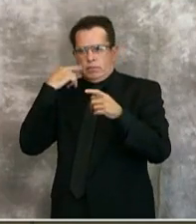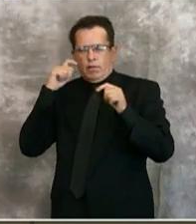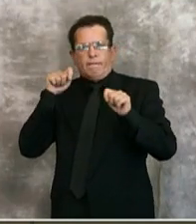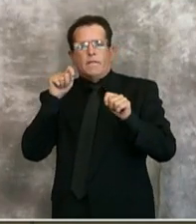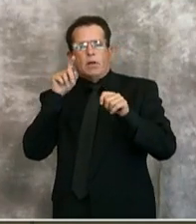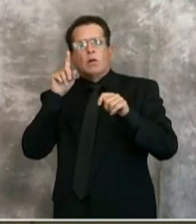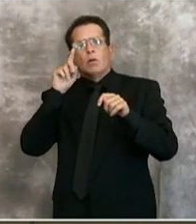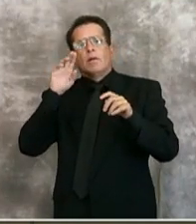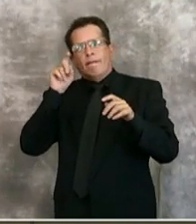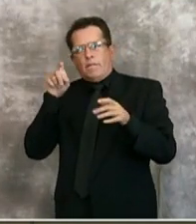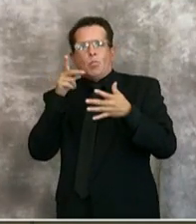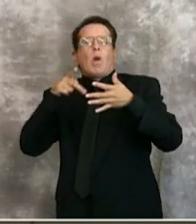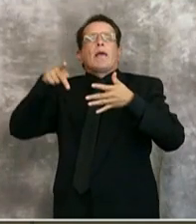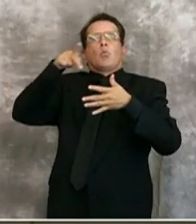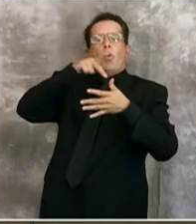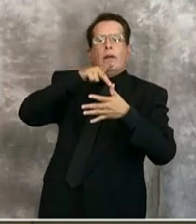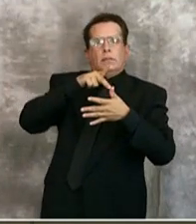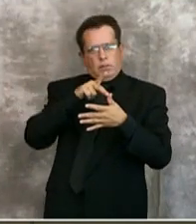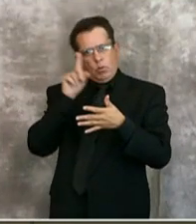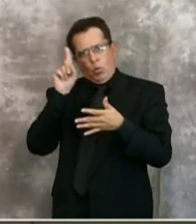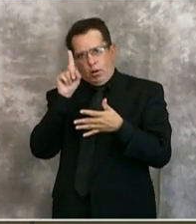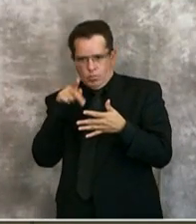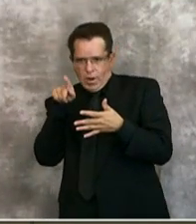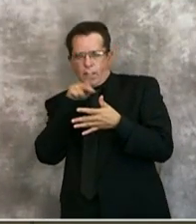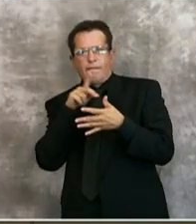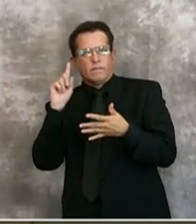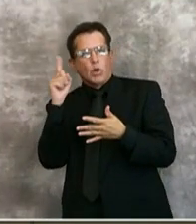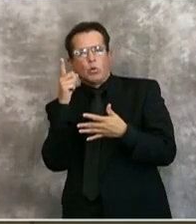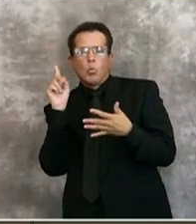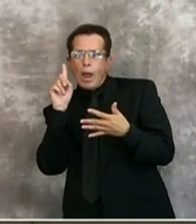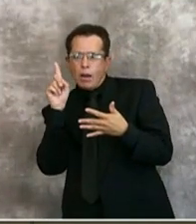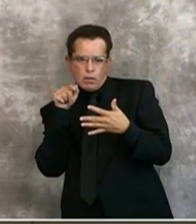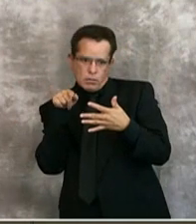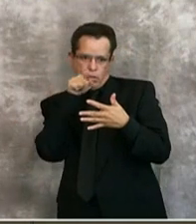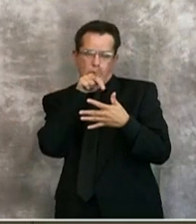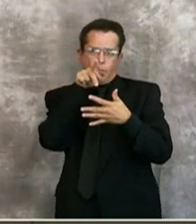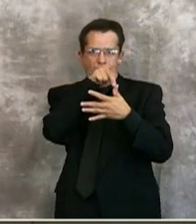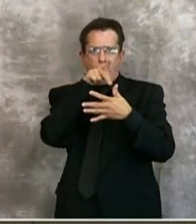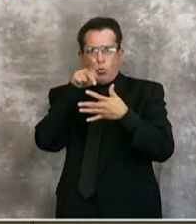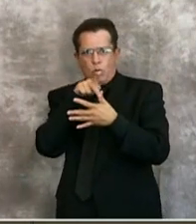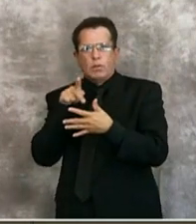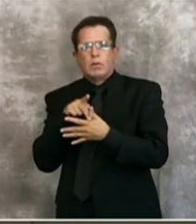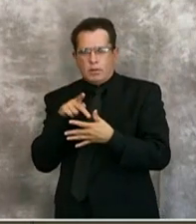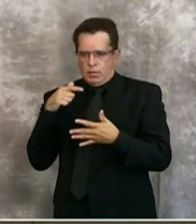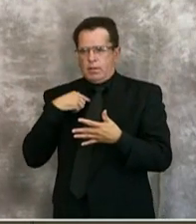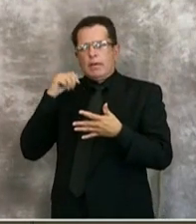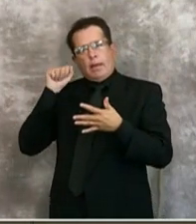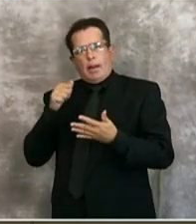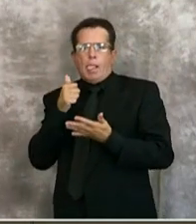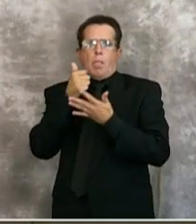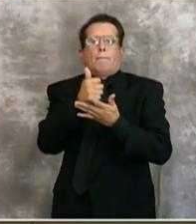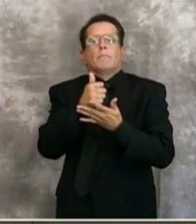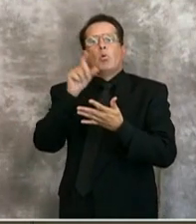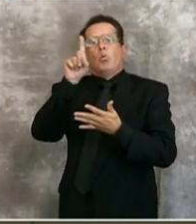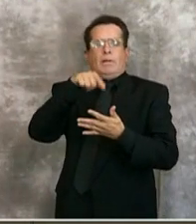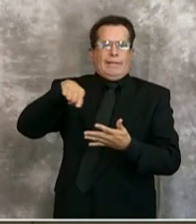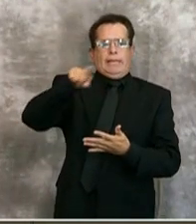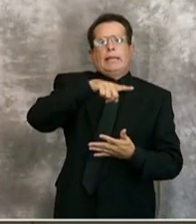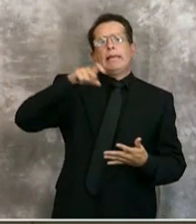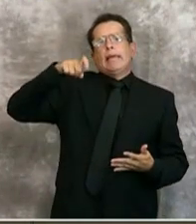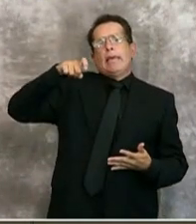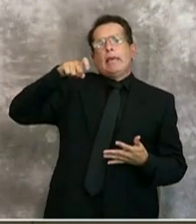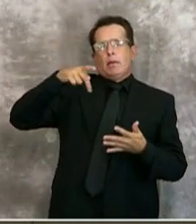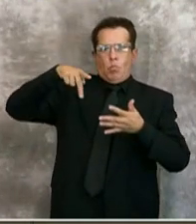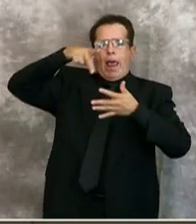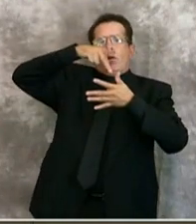refocus our priorities so that we get the most vulnerable populations tested. That